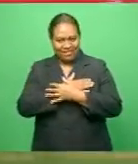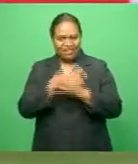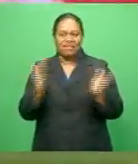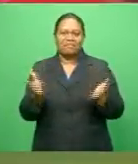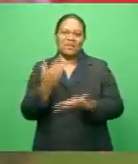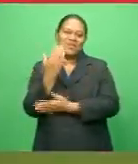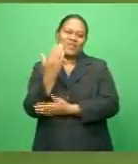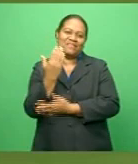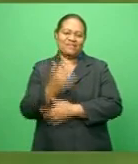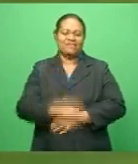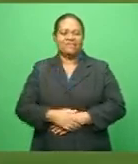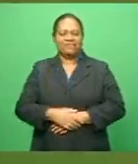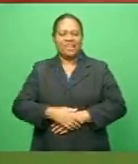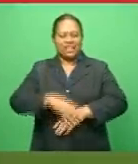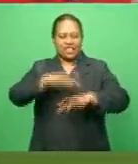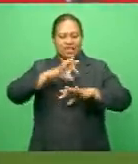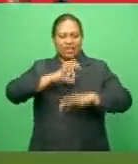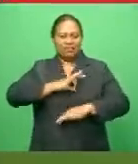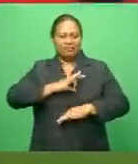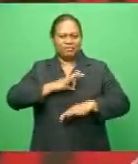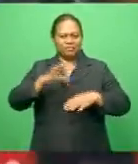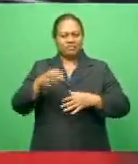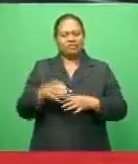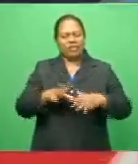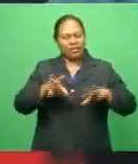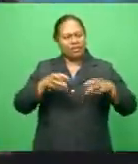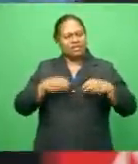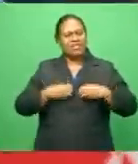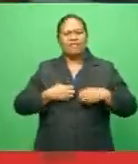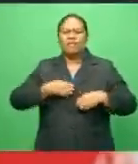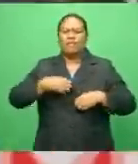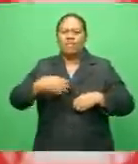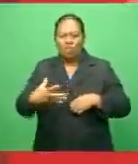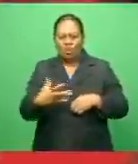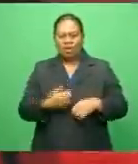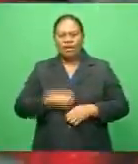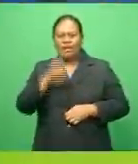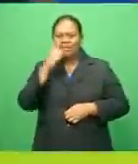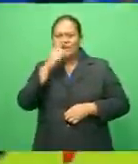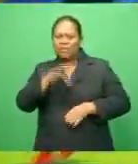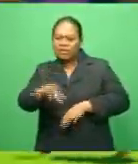rugby. The Olympic gold medalist received more votes than the other nominees,